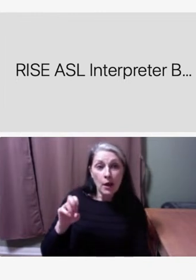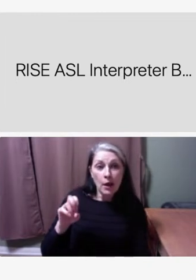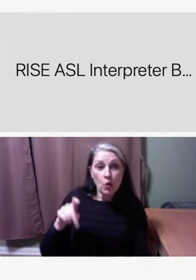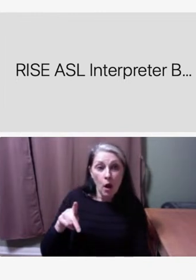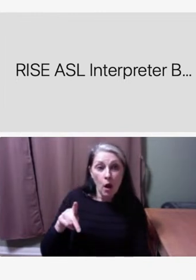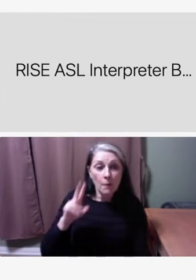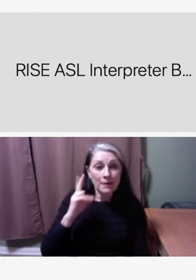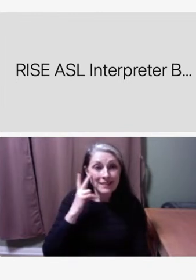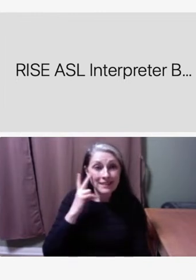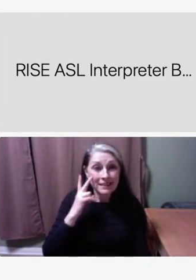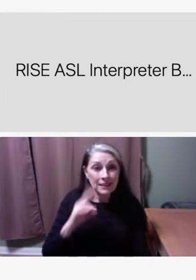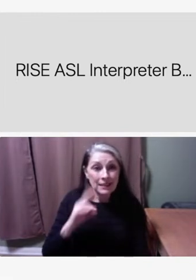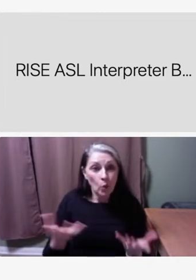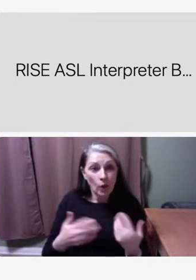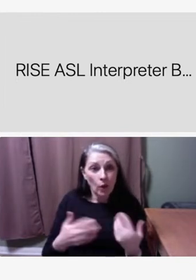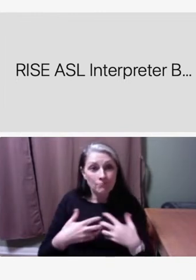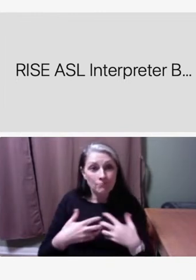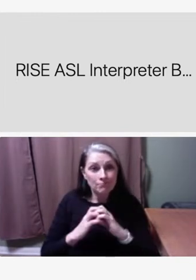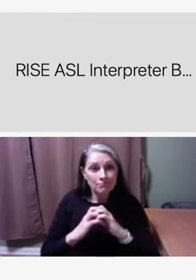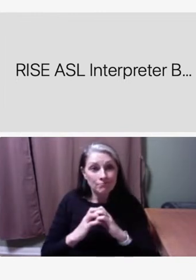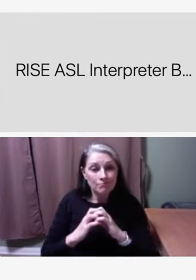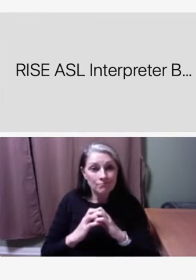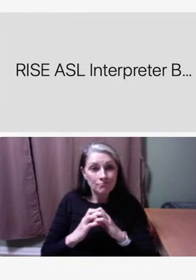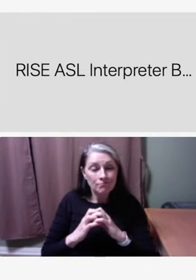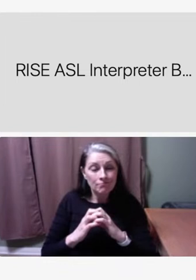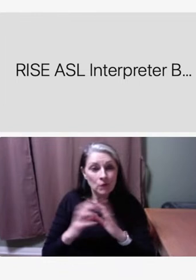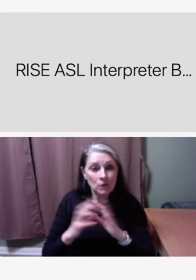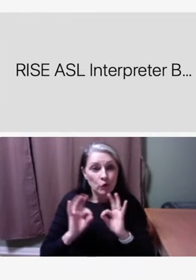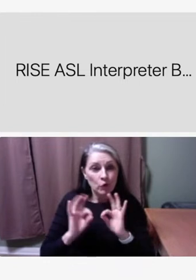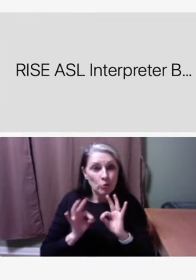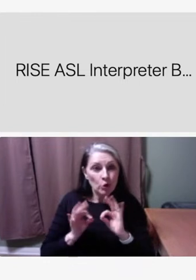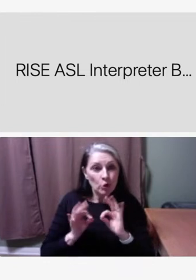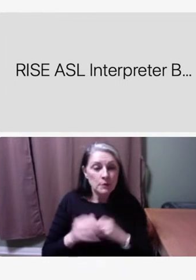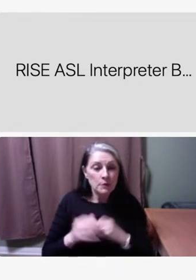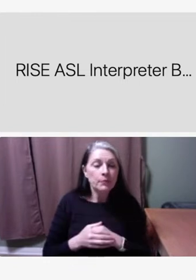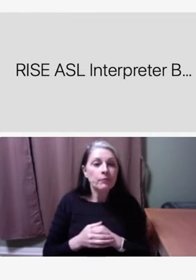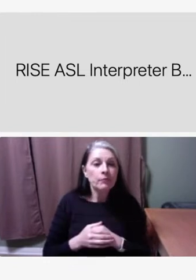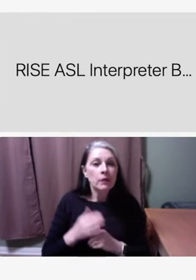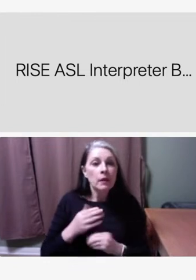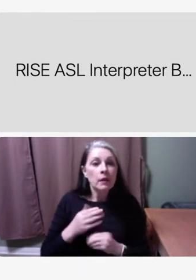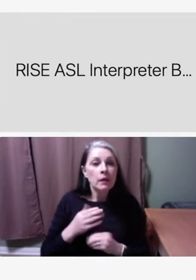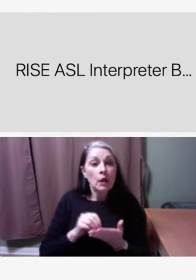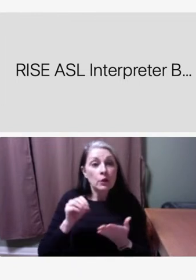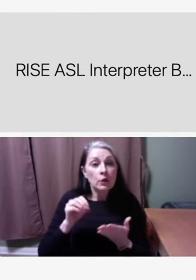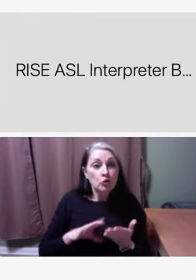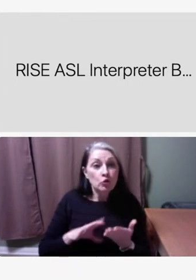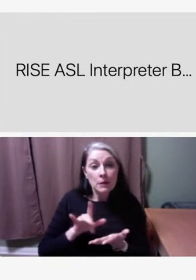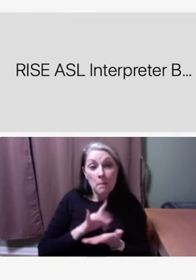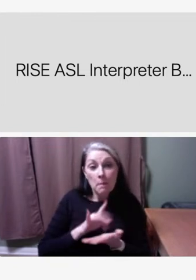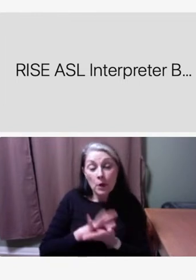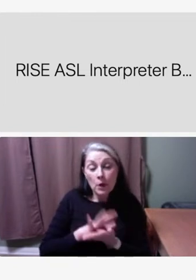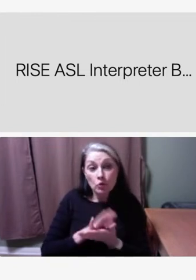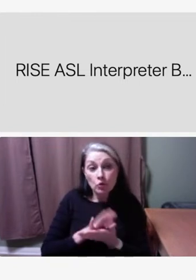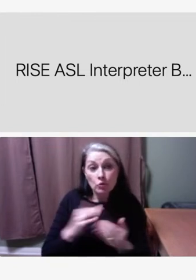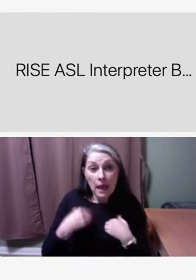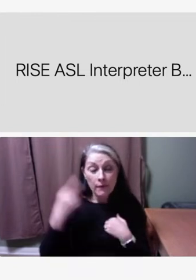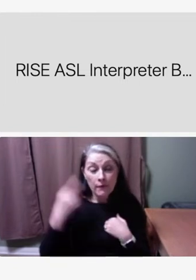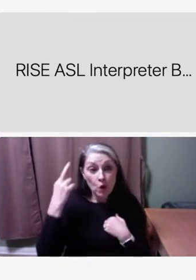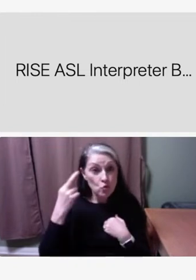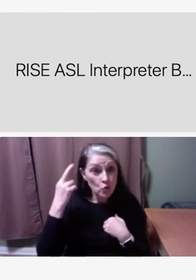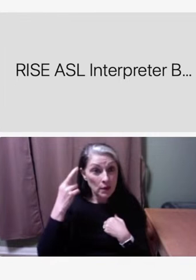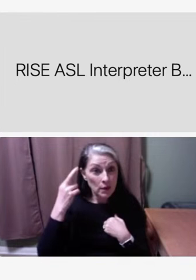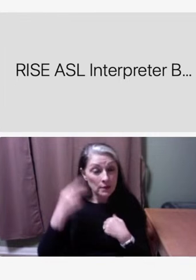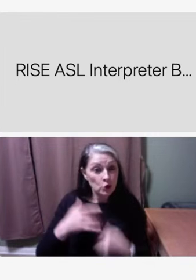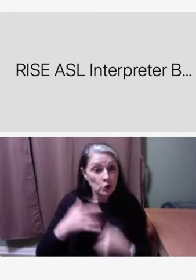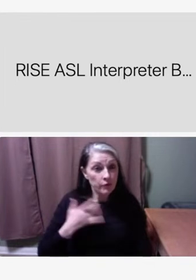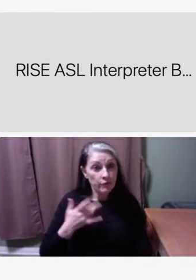is to make sure that the students who are in middle schools have a reason to feel like they can gain something